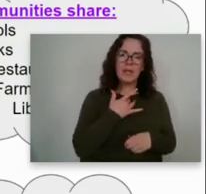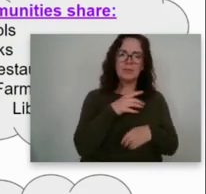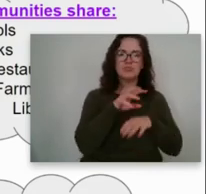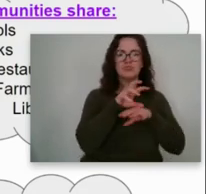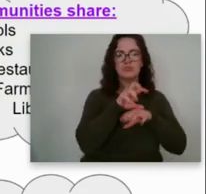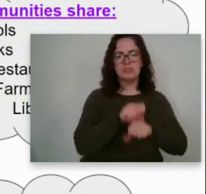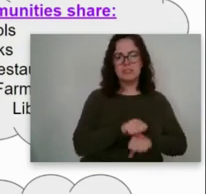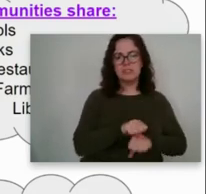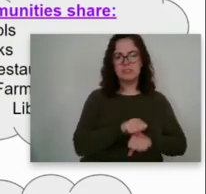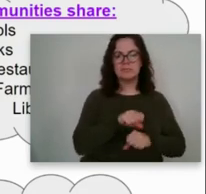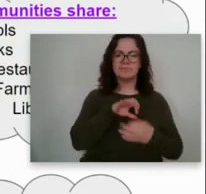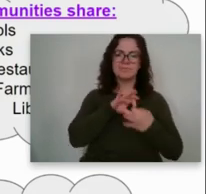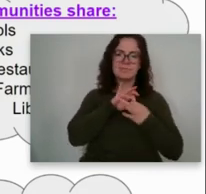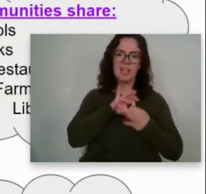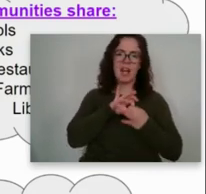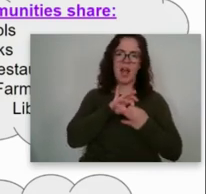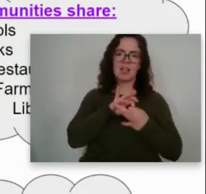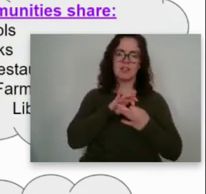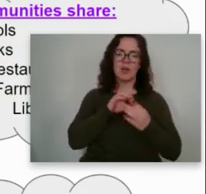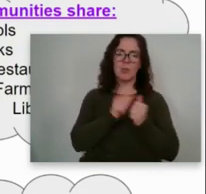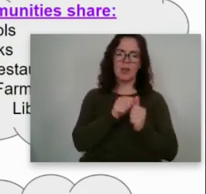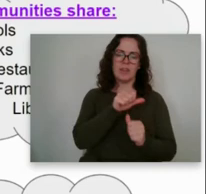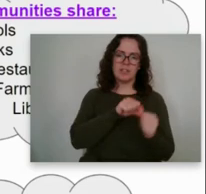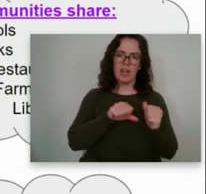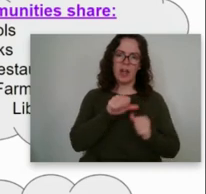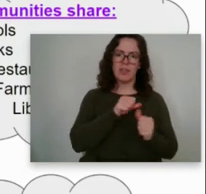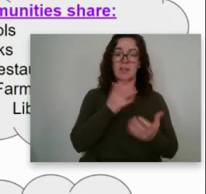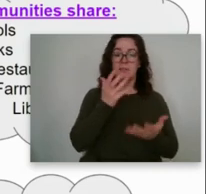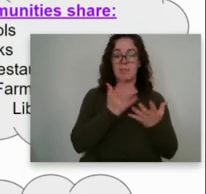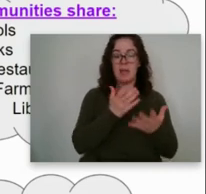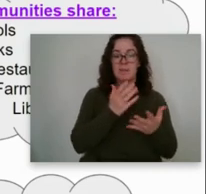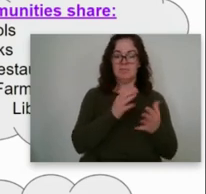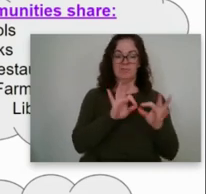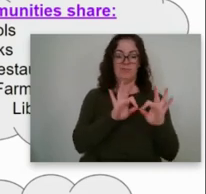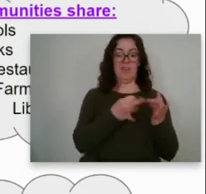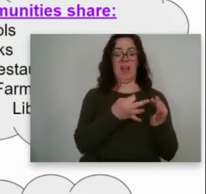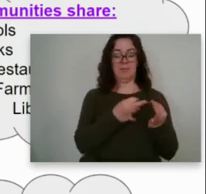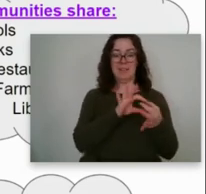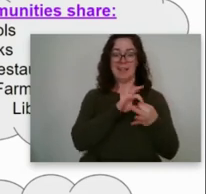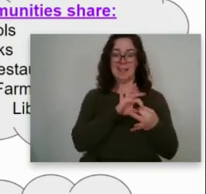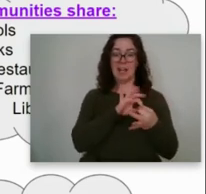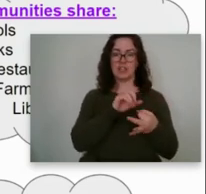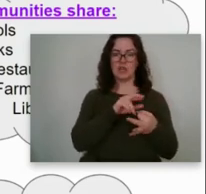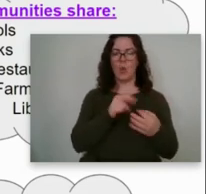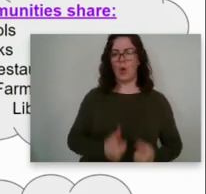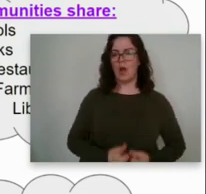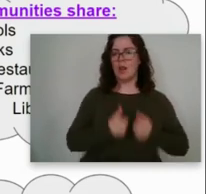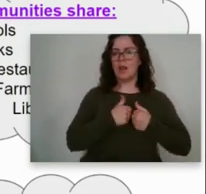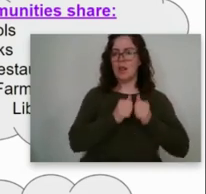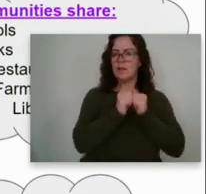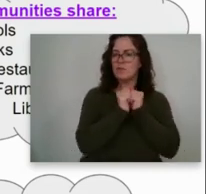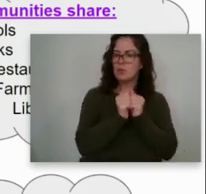traditions, and they share connections with each other, whether it be through blood or that they live together or